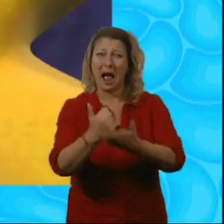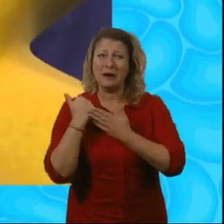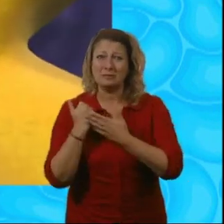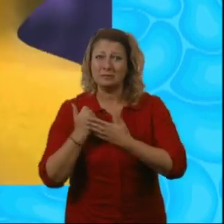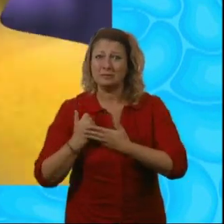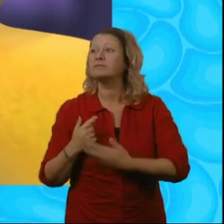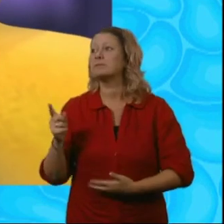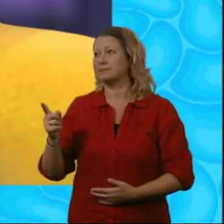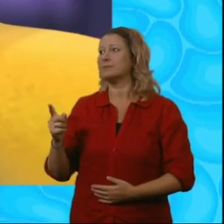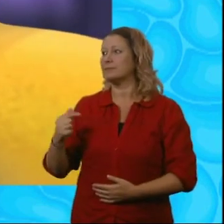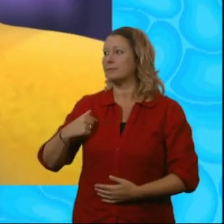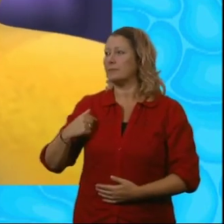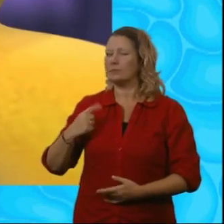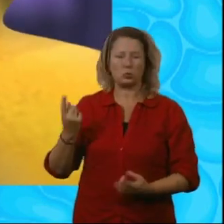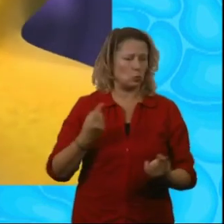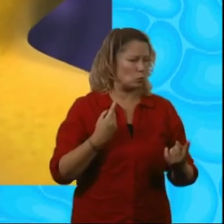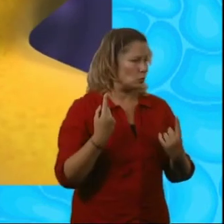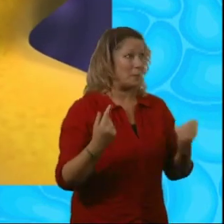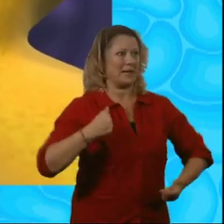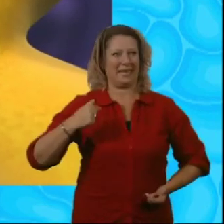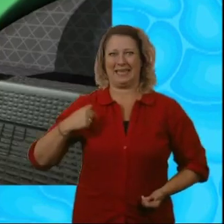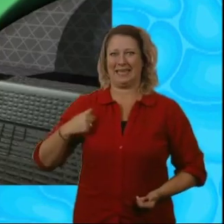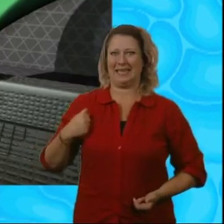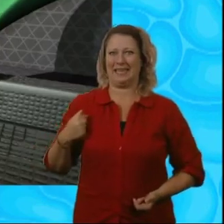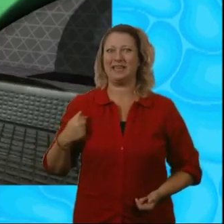Yes. We'll send me!